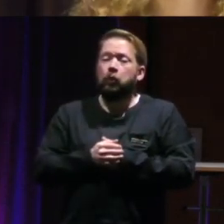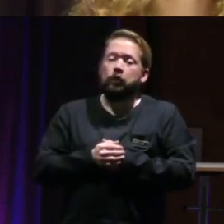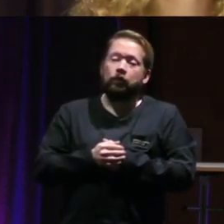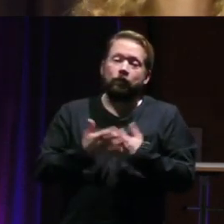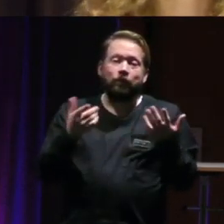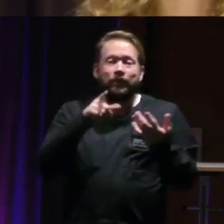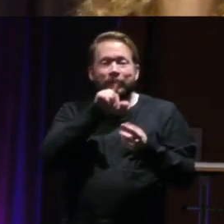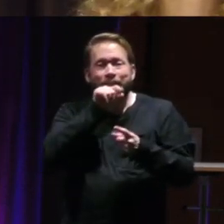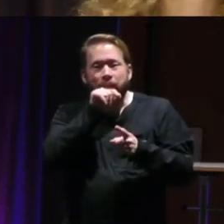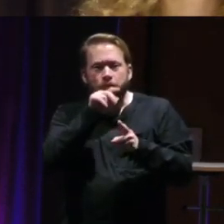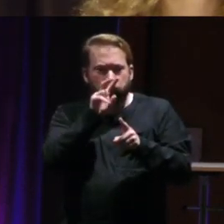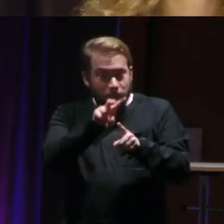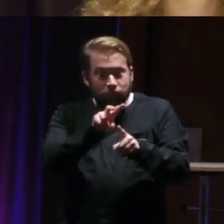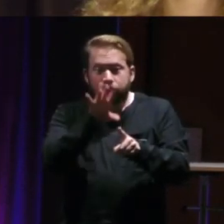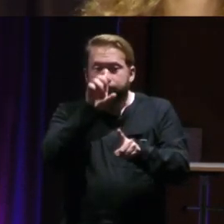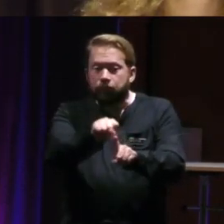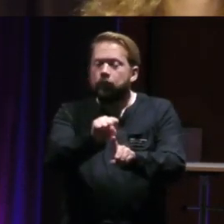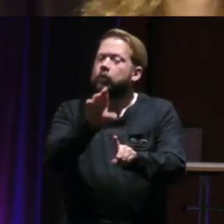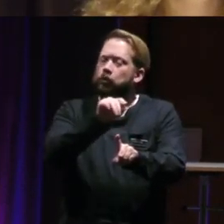because, you know, you